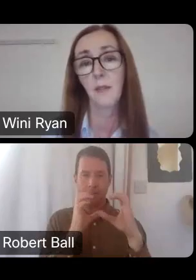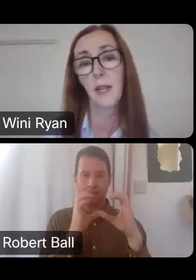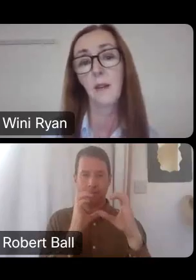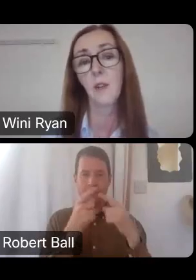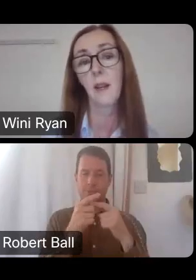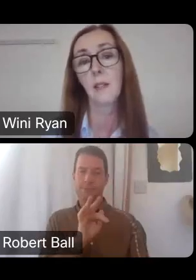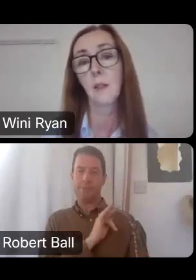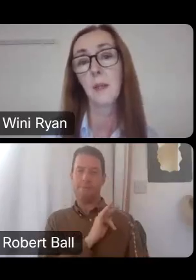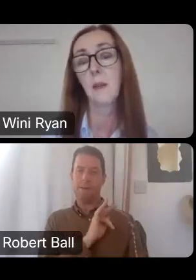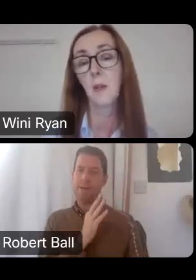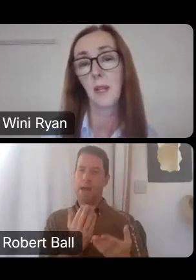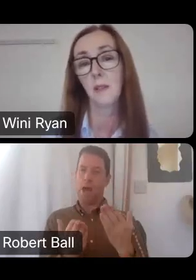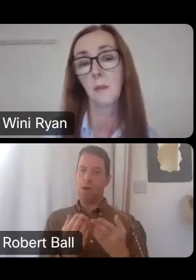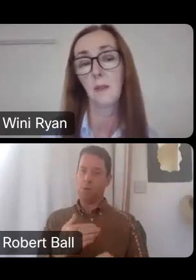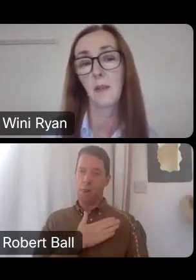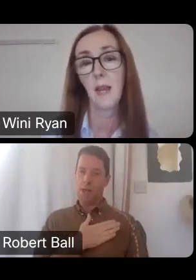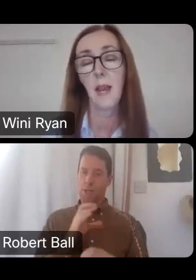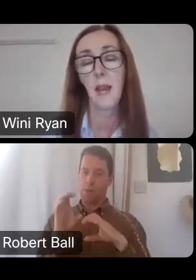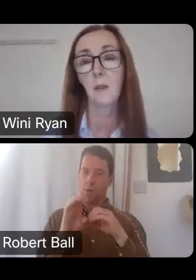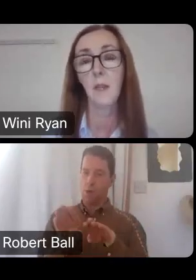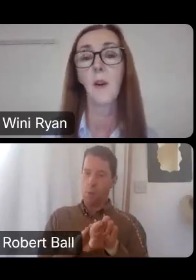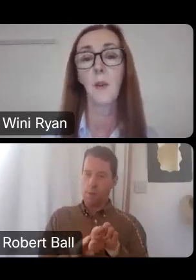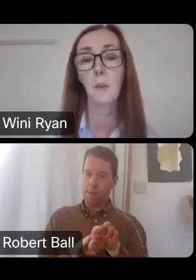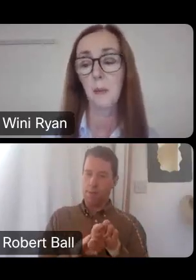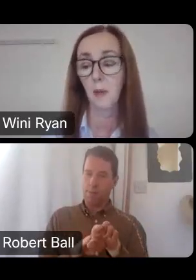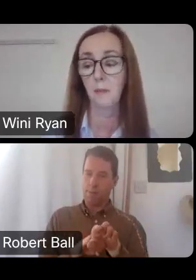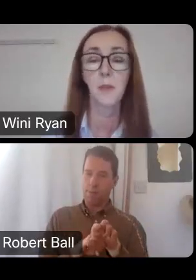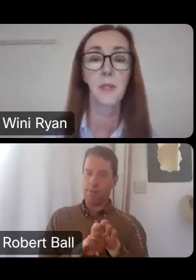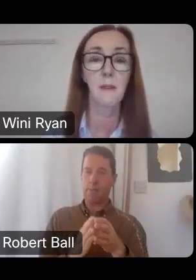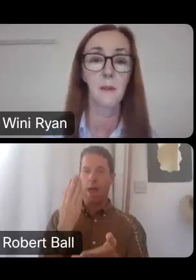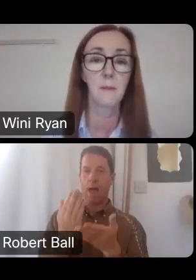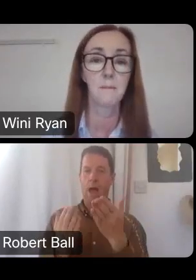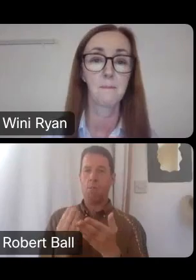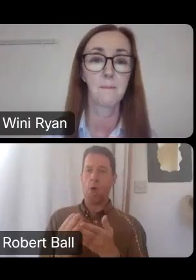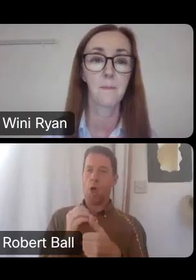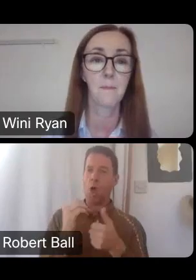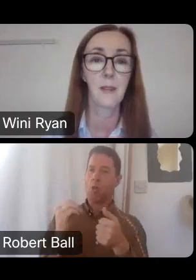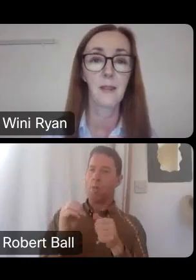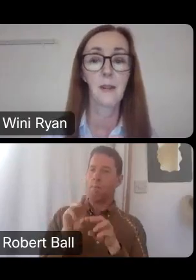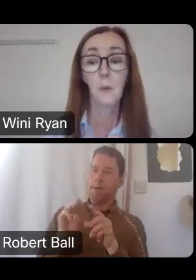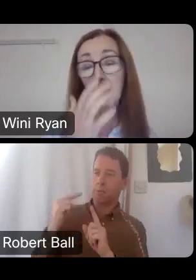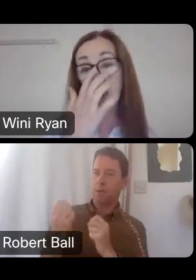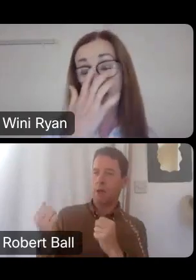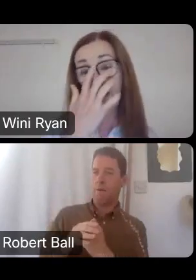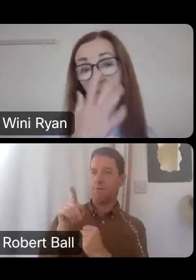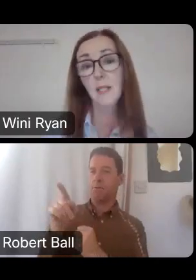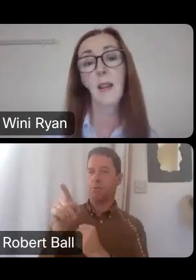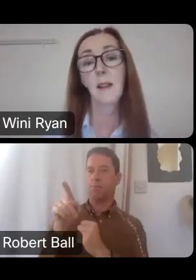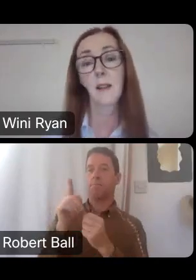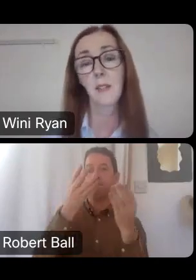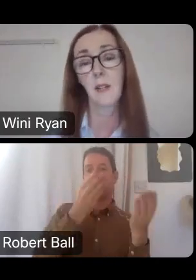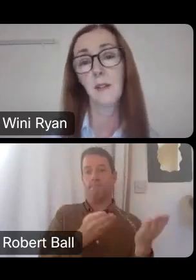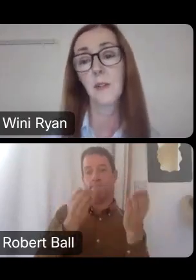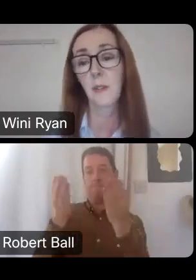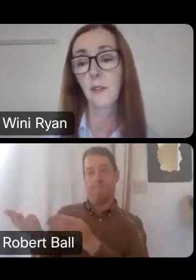yourself, and how do you like to be communicated with? How do you think other people perceive you? What's your conflict